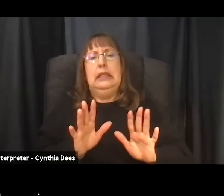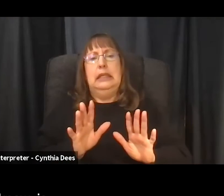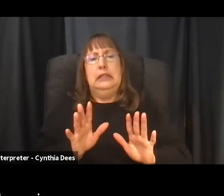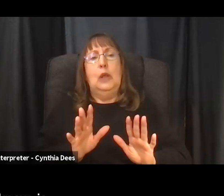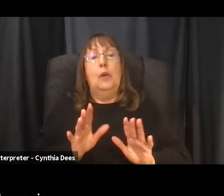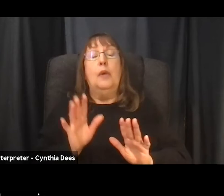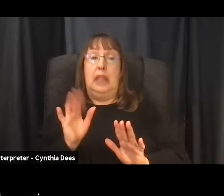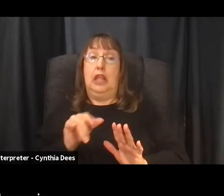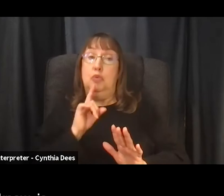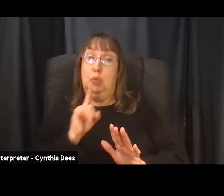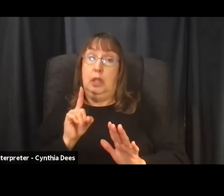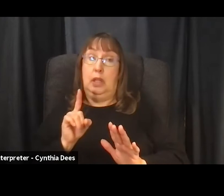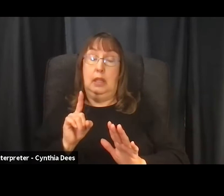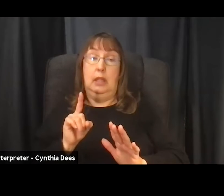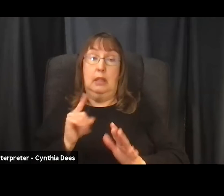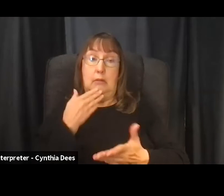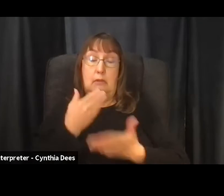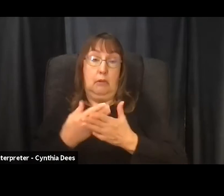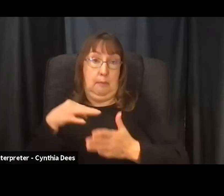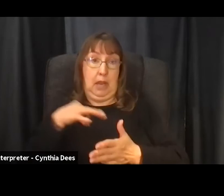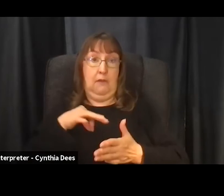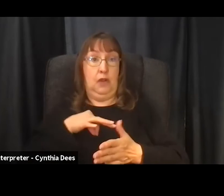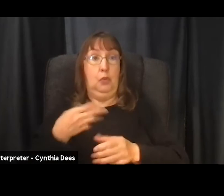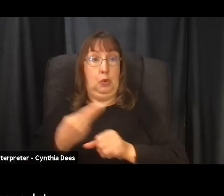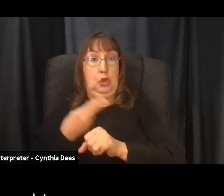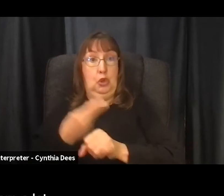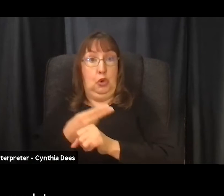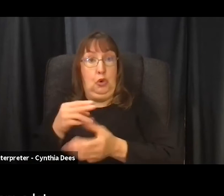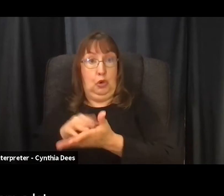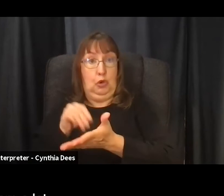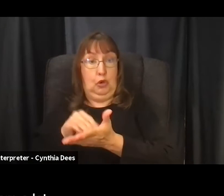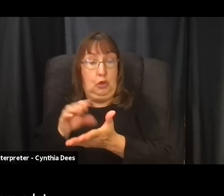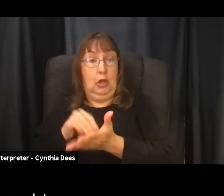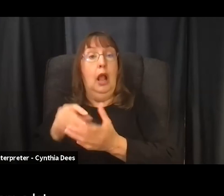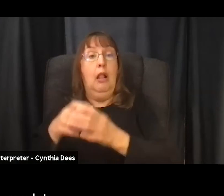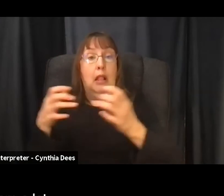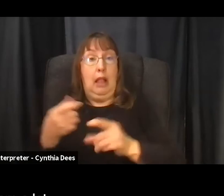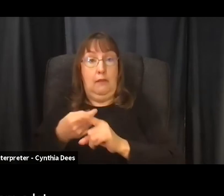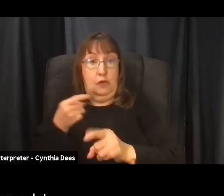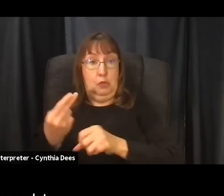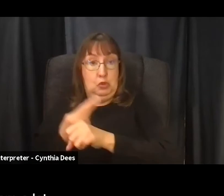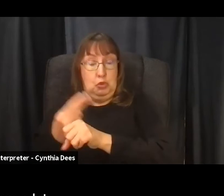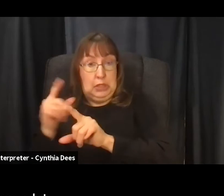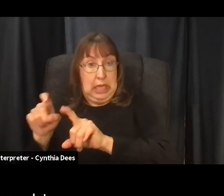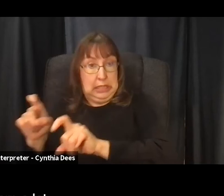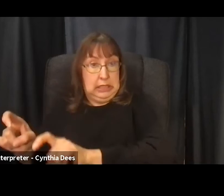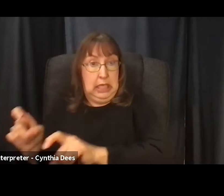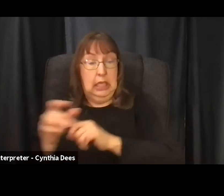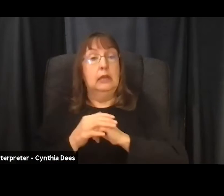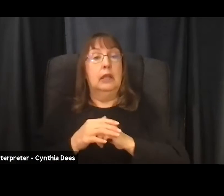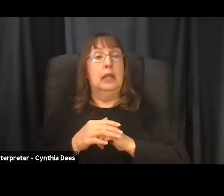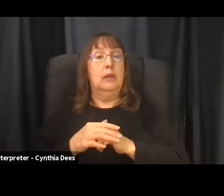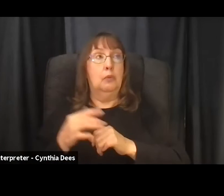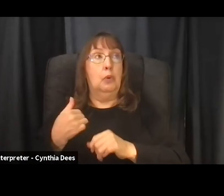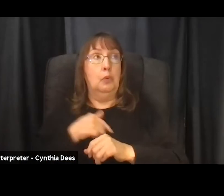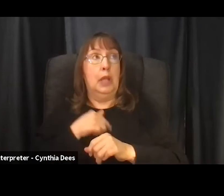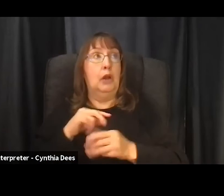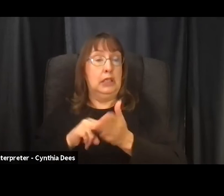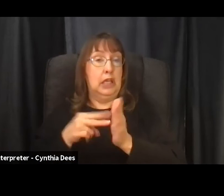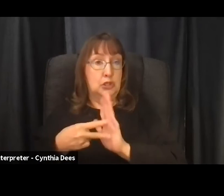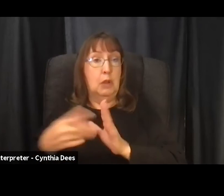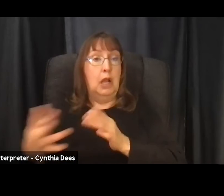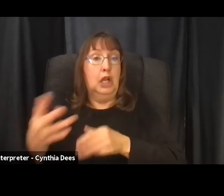of when we learn a lot from user testing. Always, we learn a lot more when we're intentional about including people